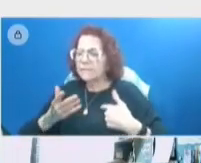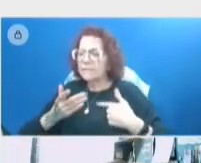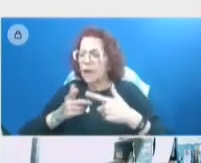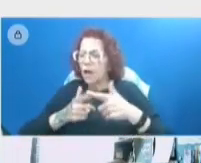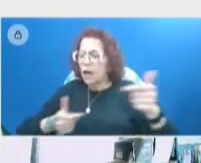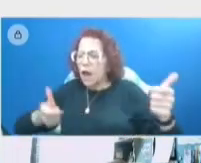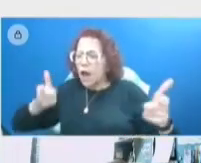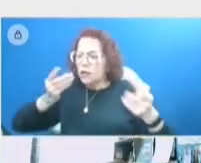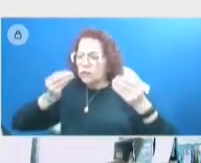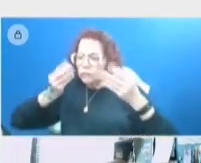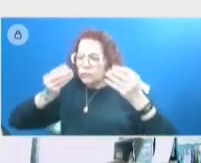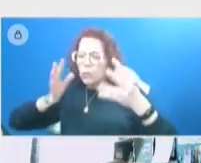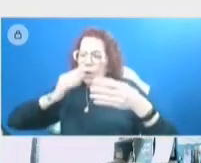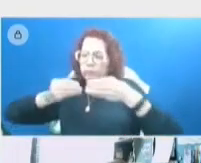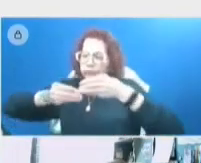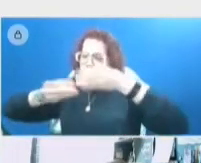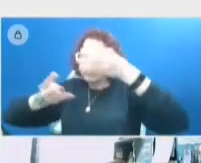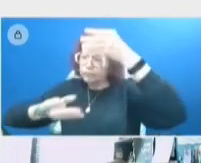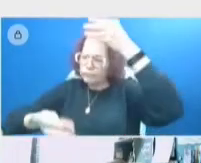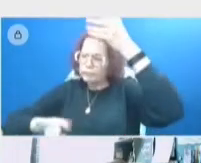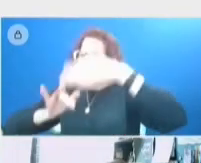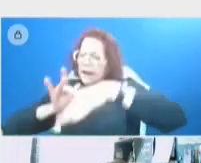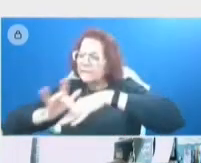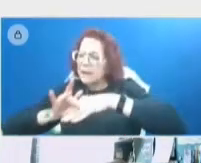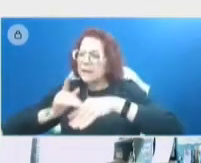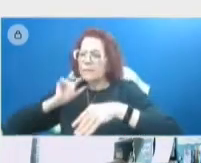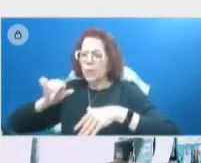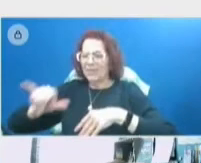analysis for those groups.